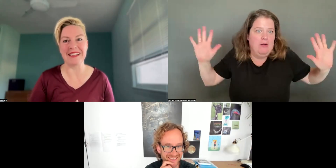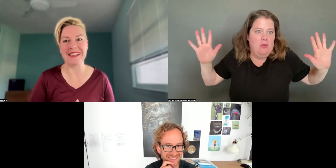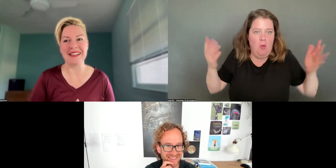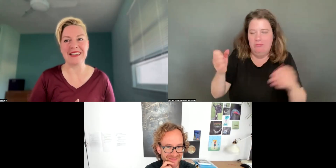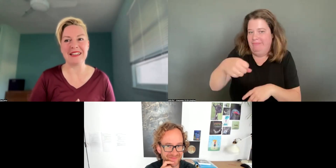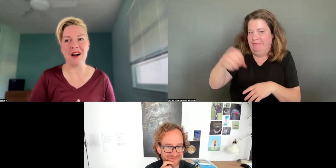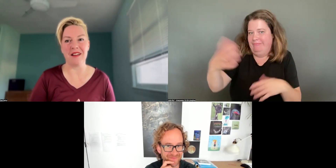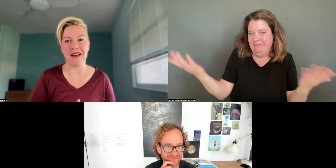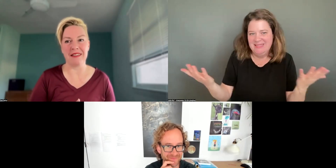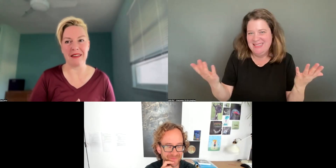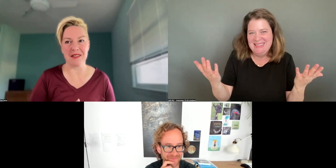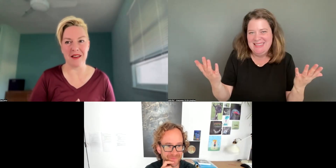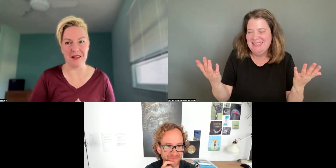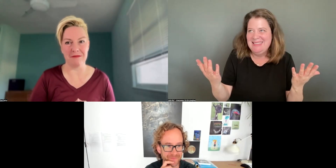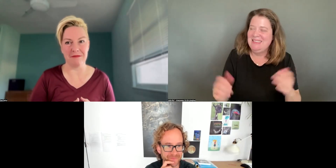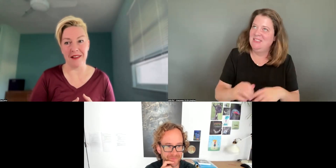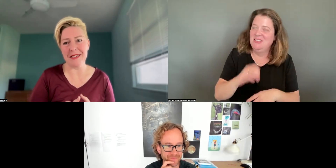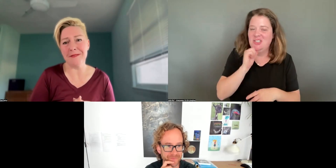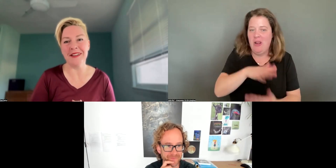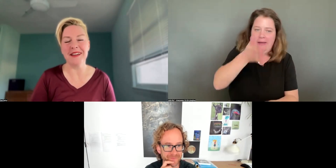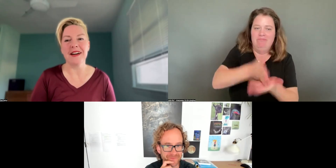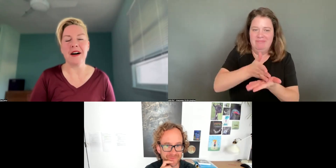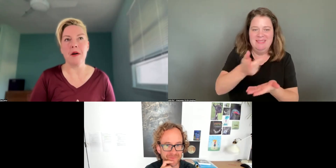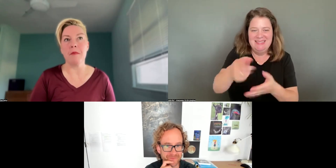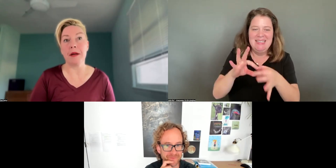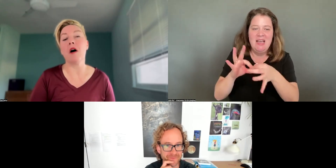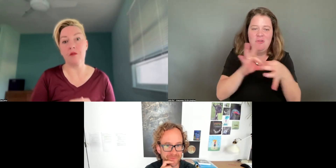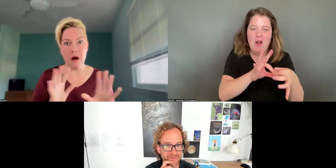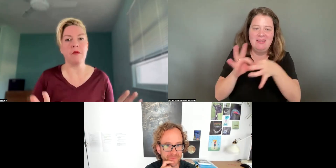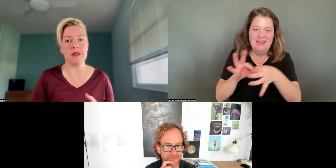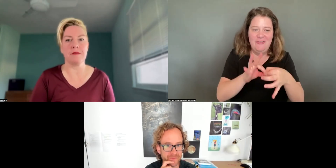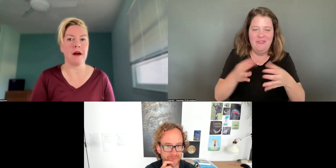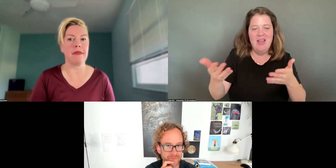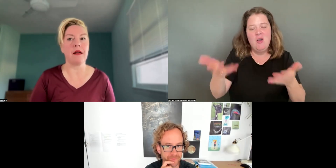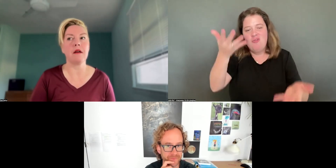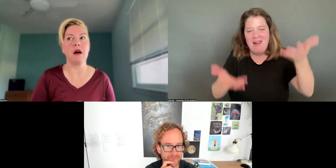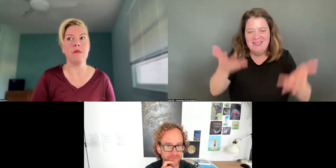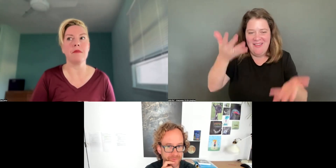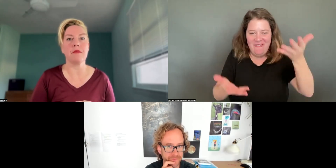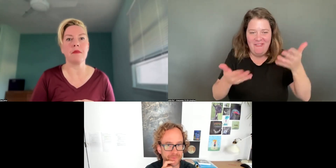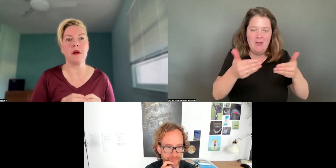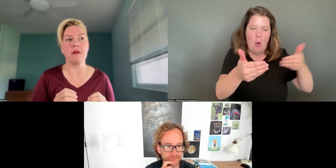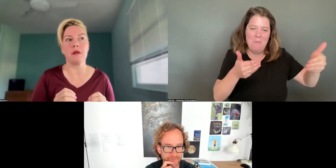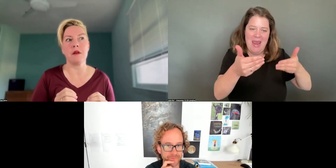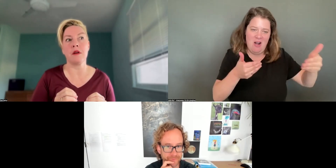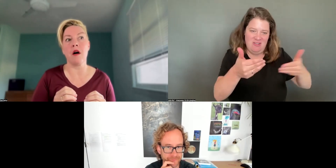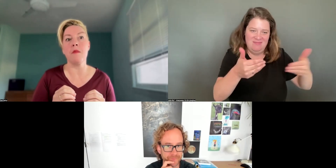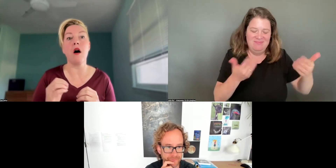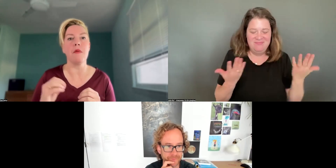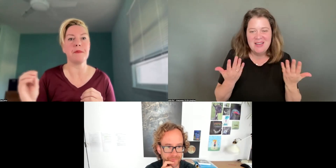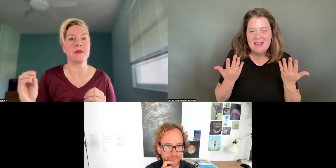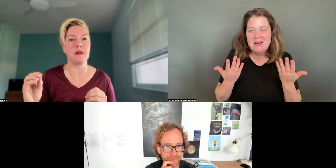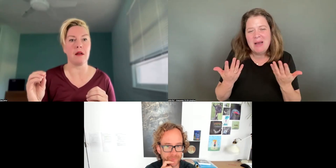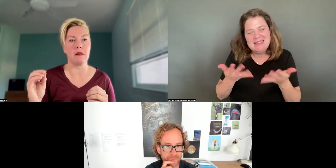really not, I think it's kind of relative. But overall, we do find that there are